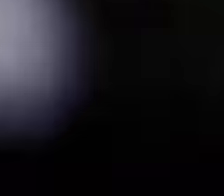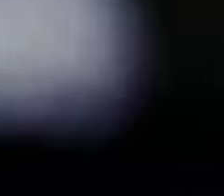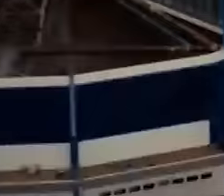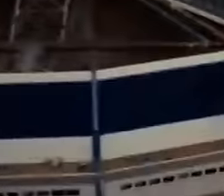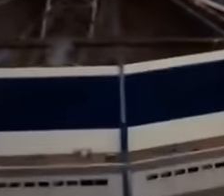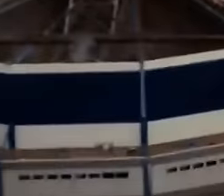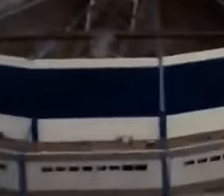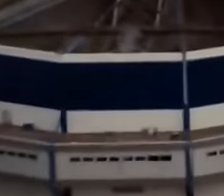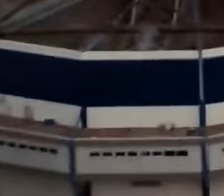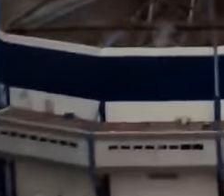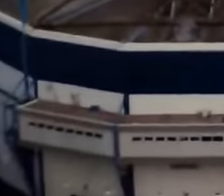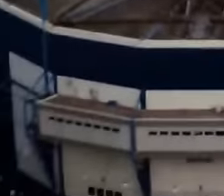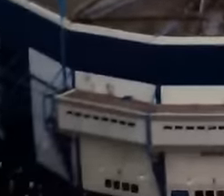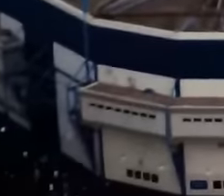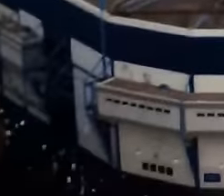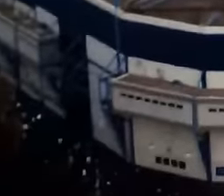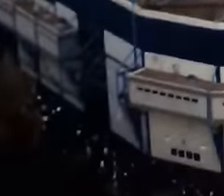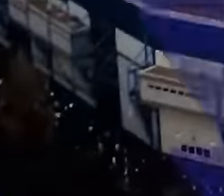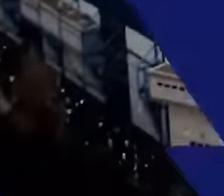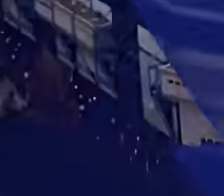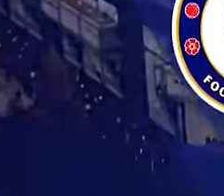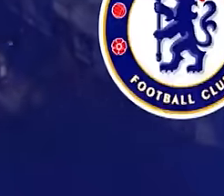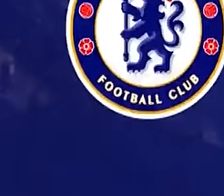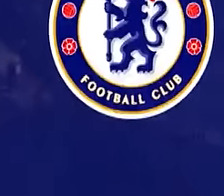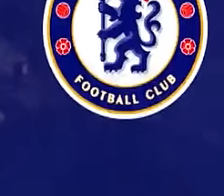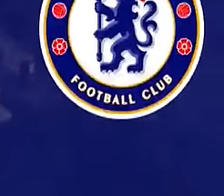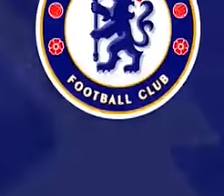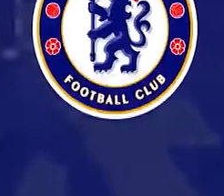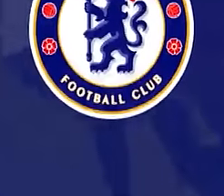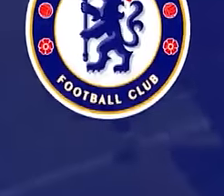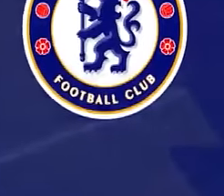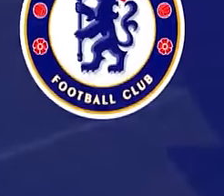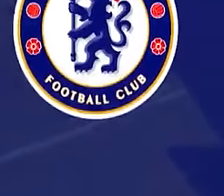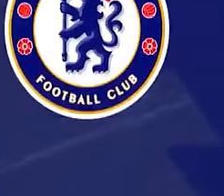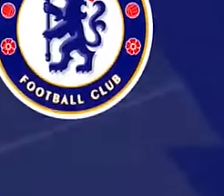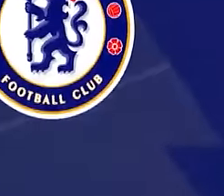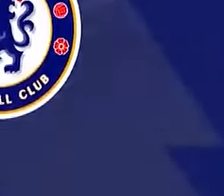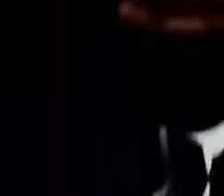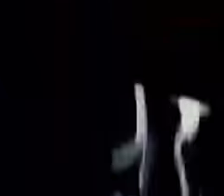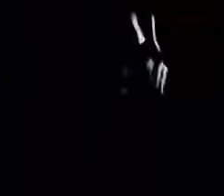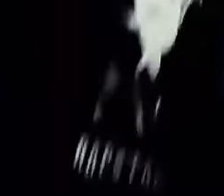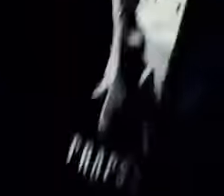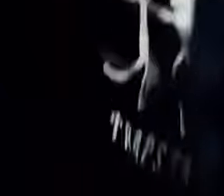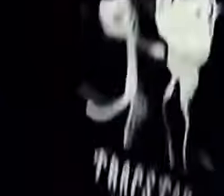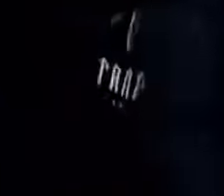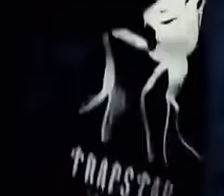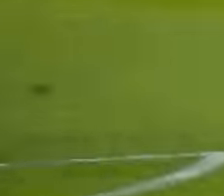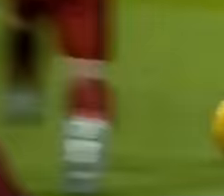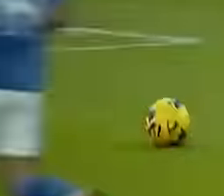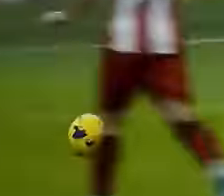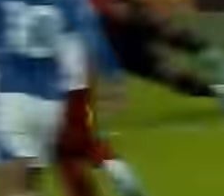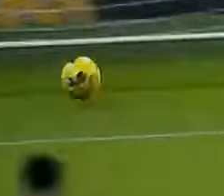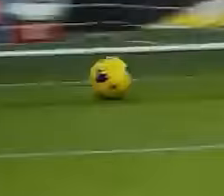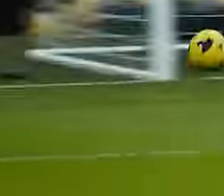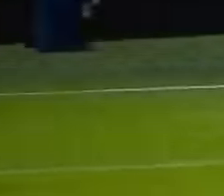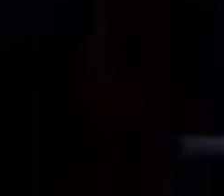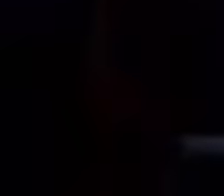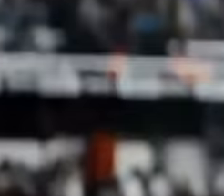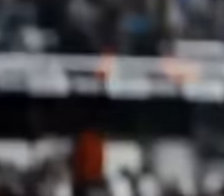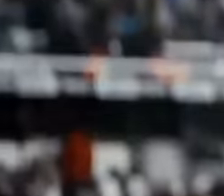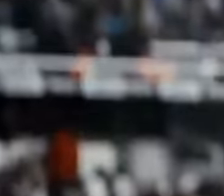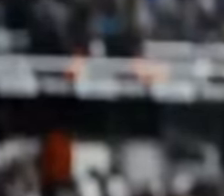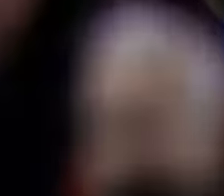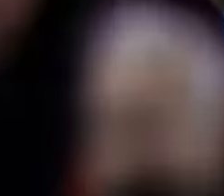Saturday when Chelsea go head-to-head with visitors Fulham at Stamford Bridge, followed by an action-packed clash at St. James's